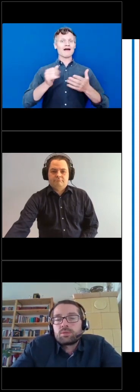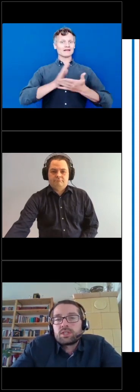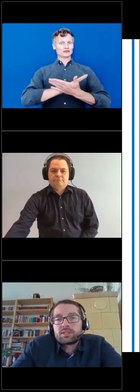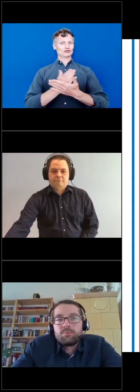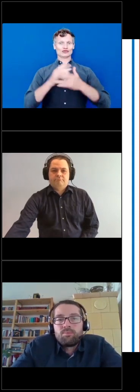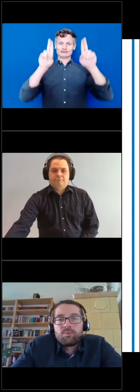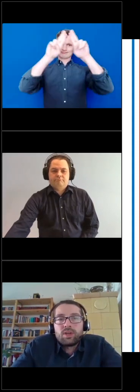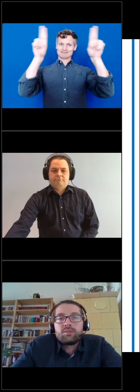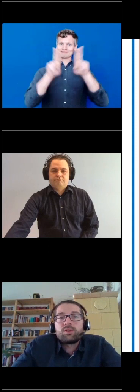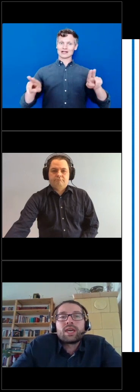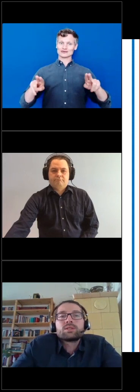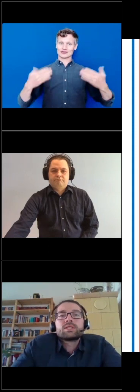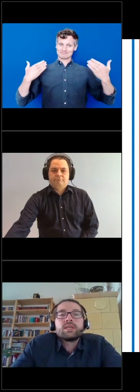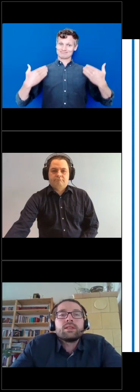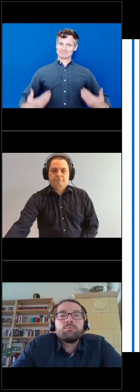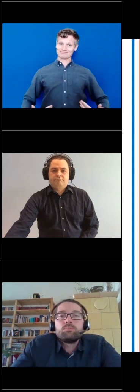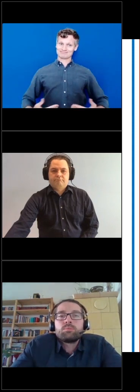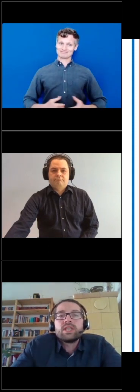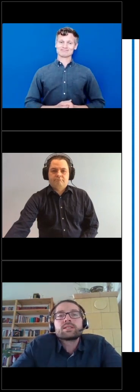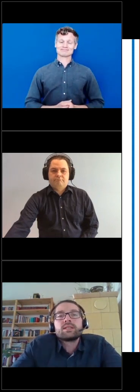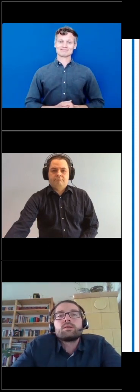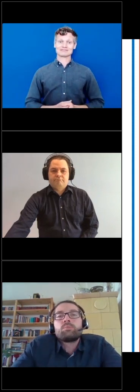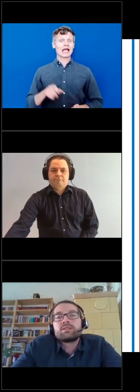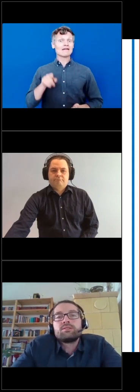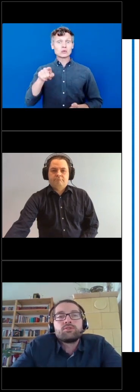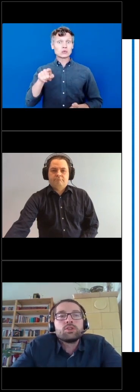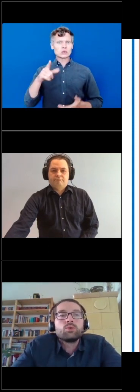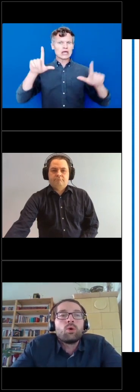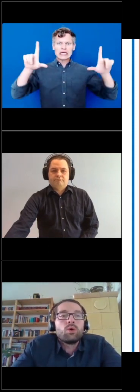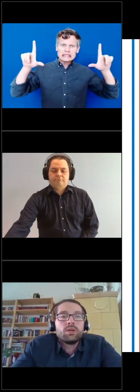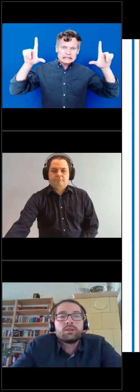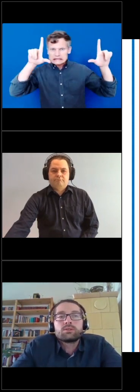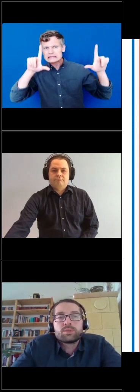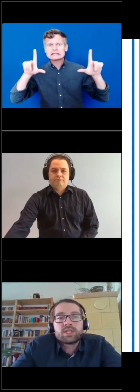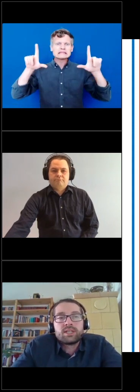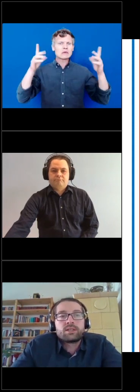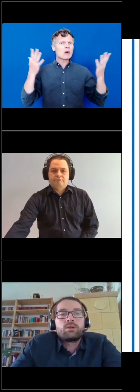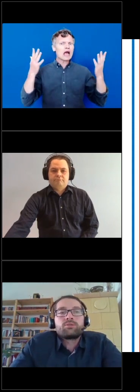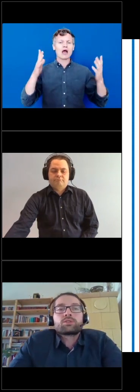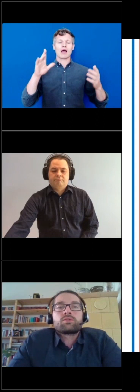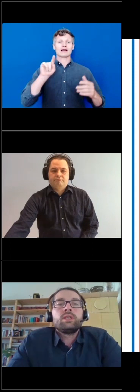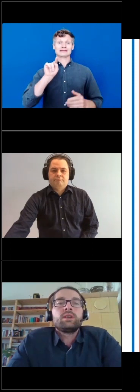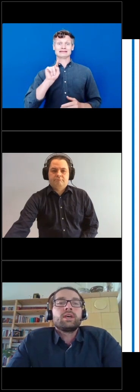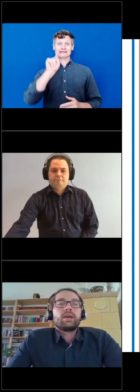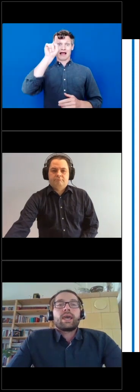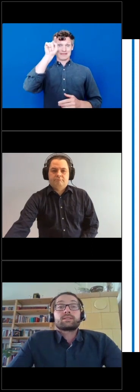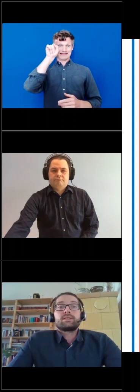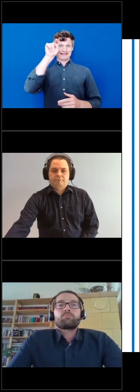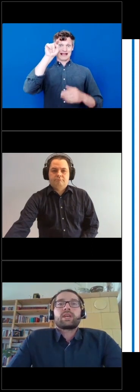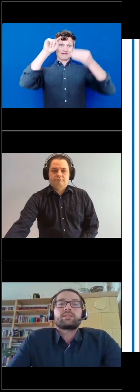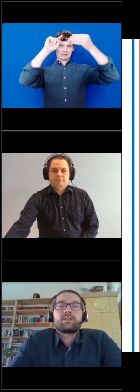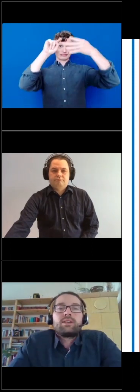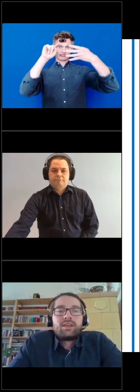language interpreters. If you cannot see them, please click the button View All in the top center of your screen,